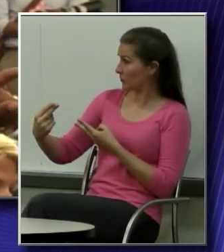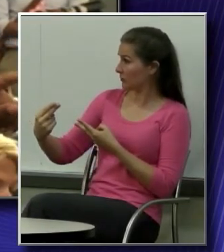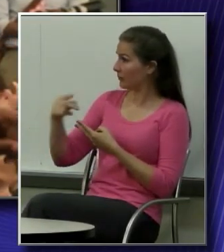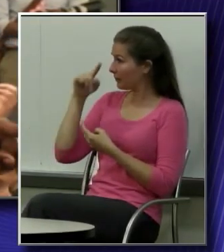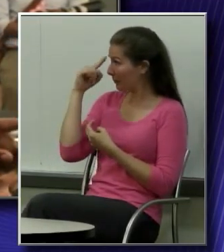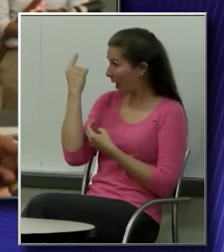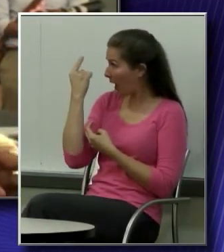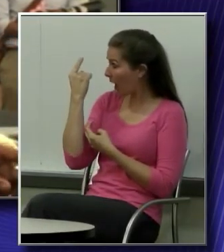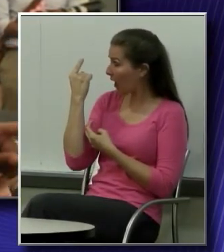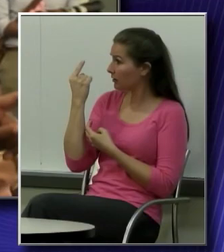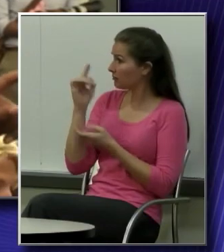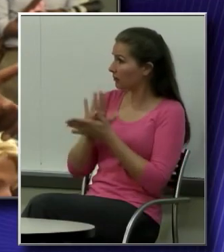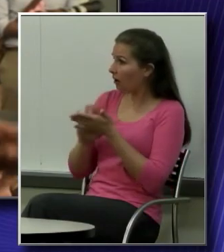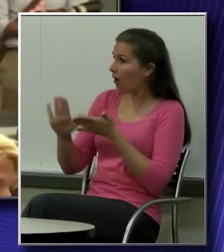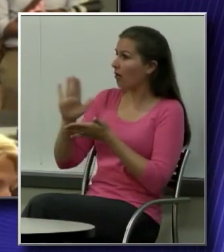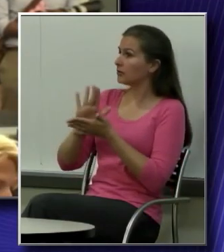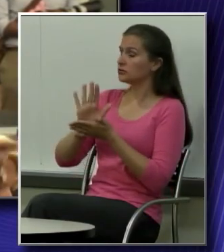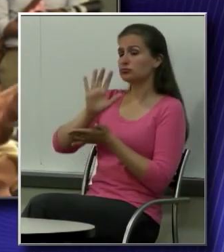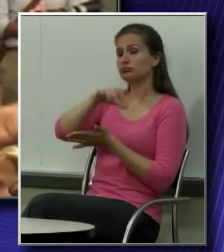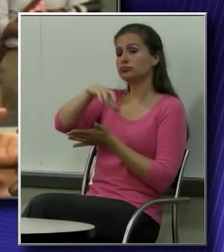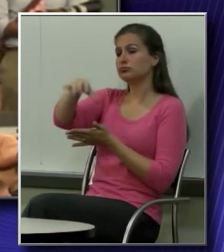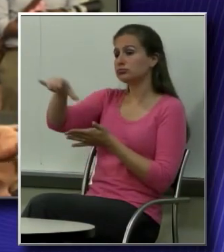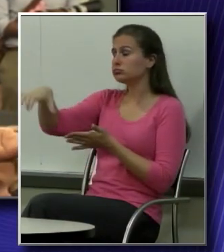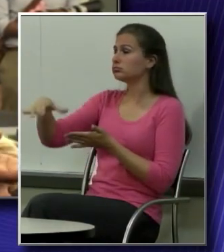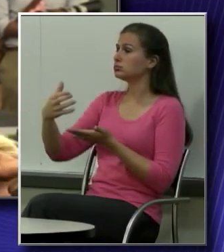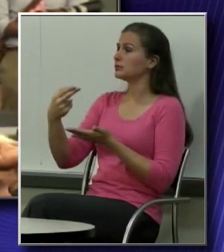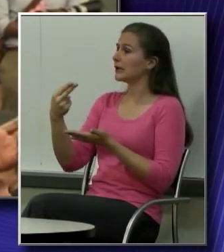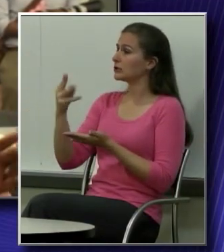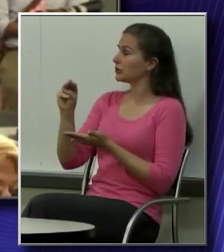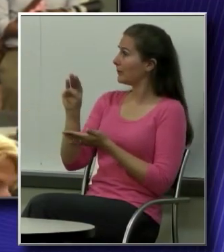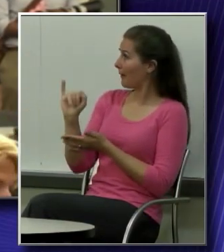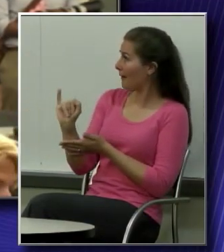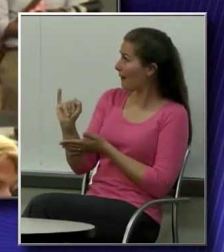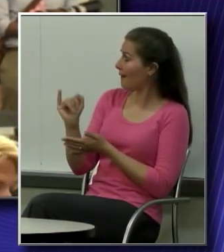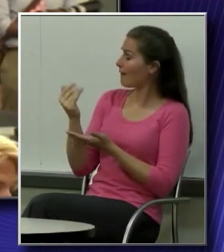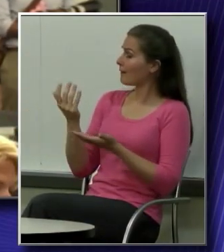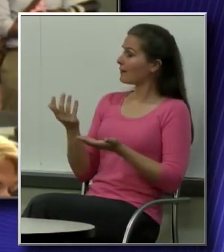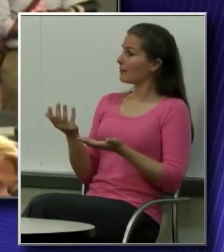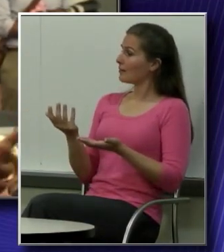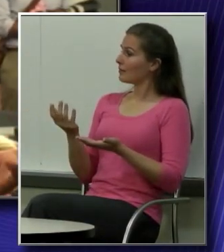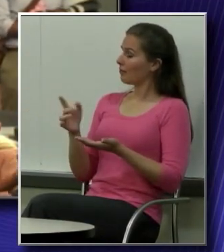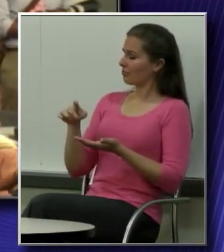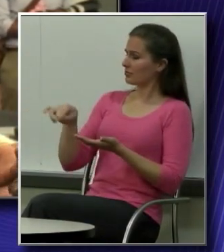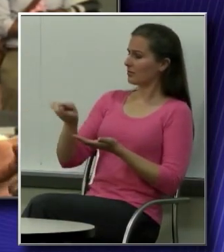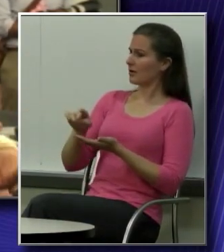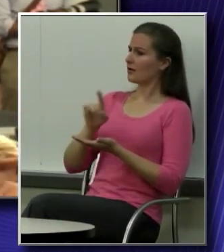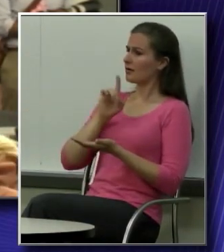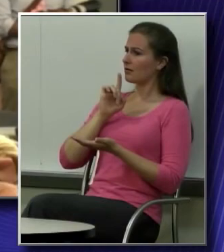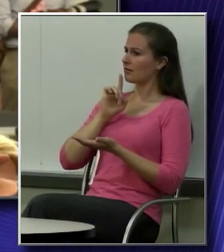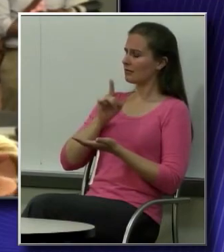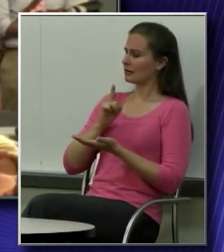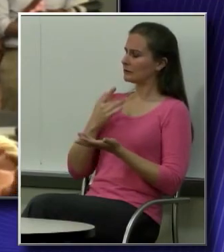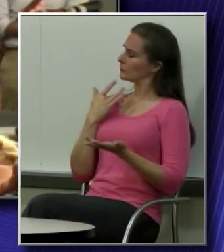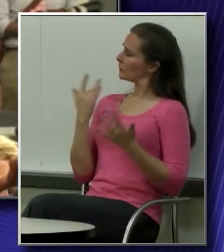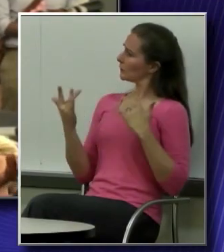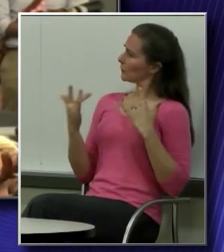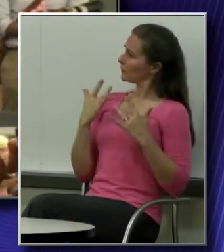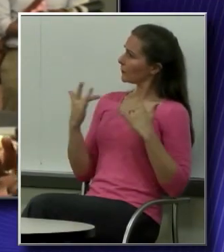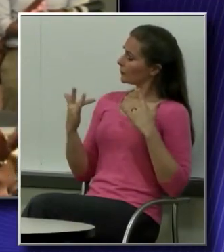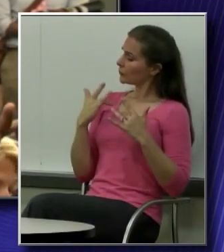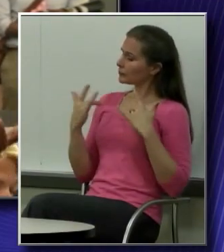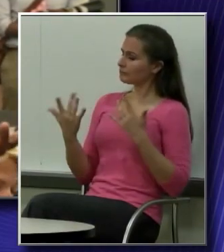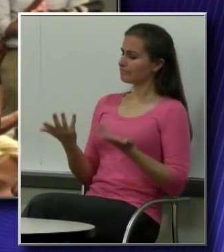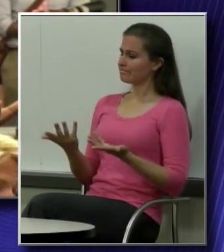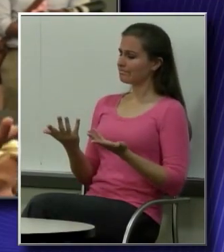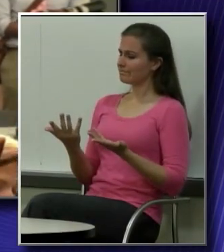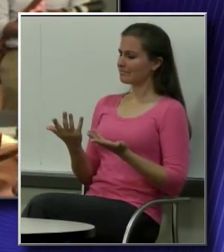black colleges and universities, the HMIs, there's a concern that they may